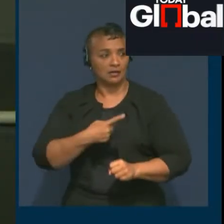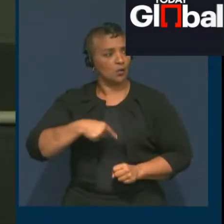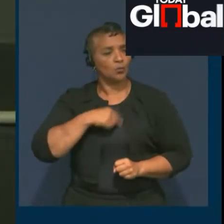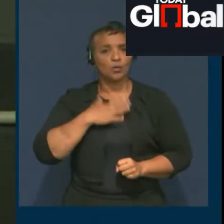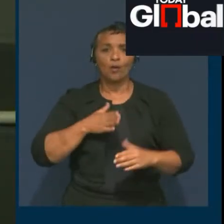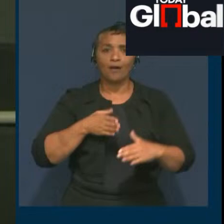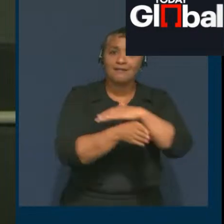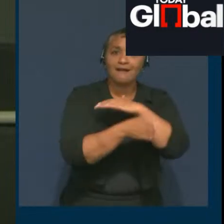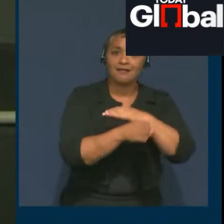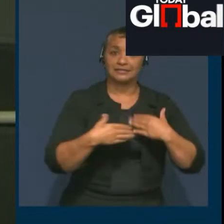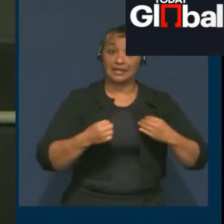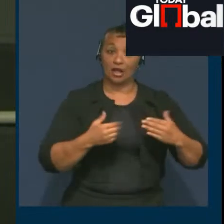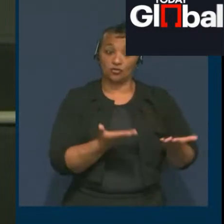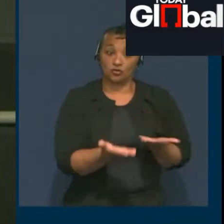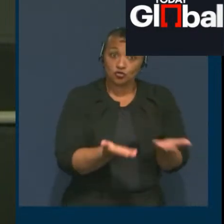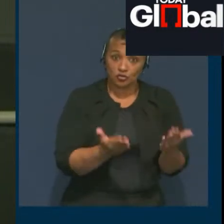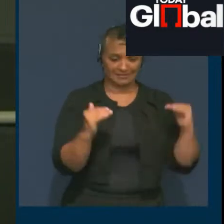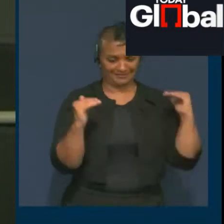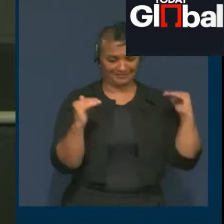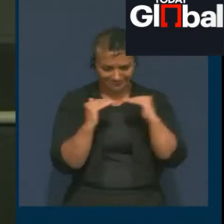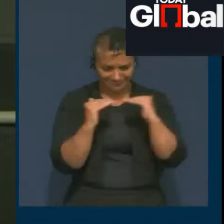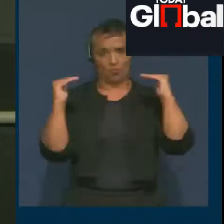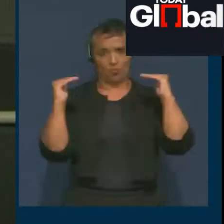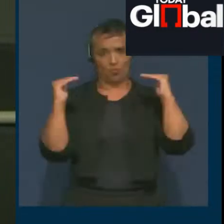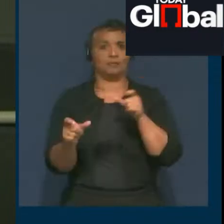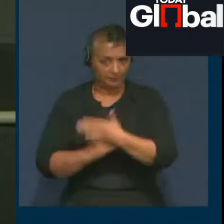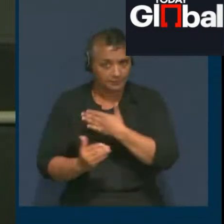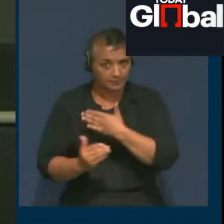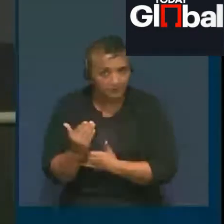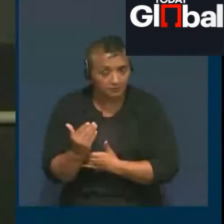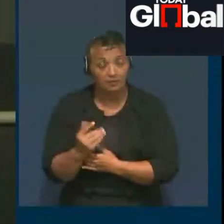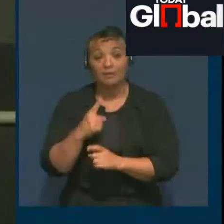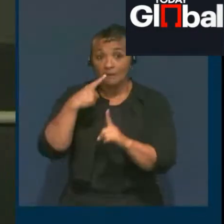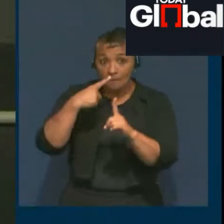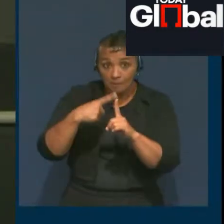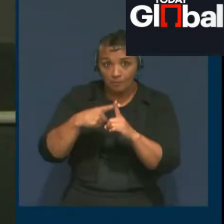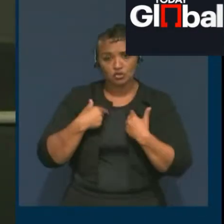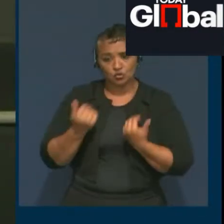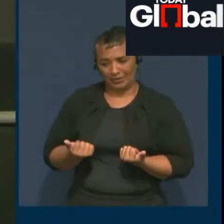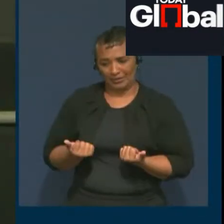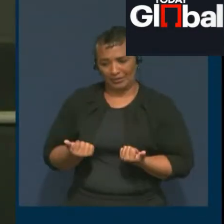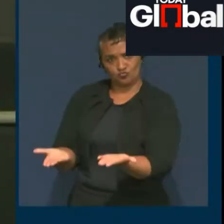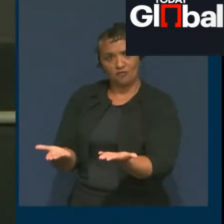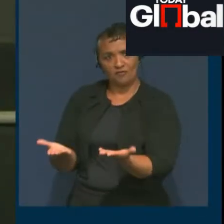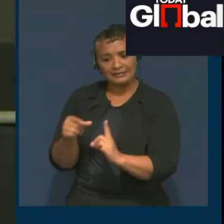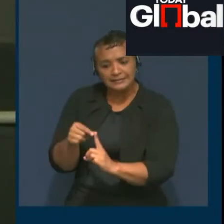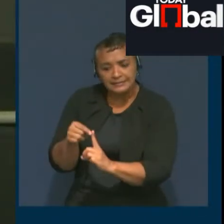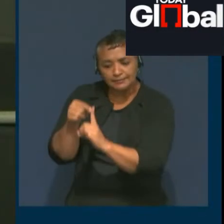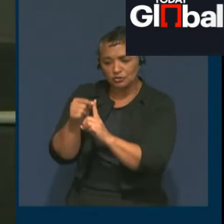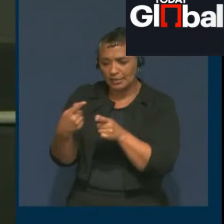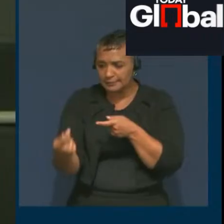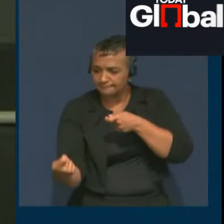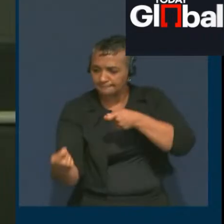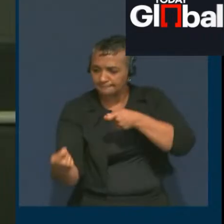health services on an equal basis, while providing the specialized and rehabilitative services required by their needs. These